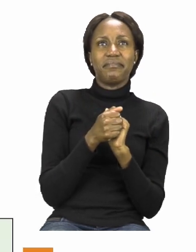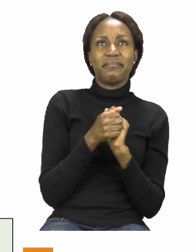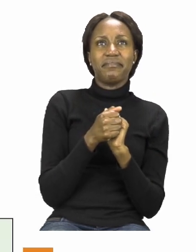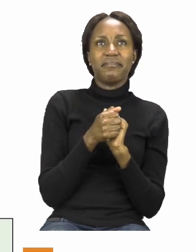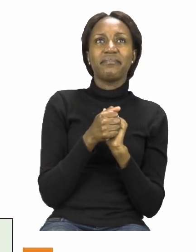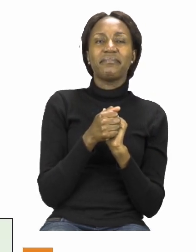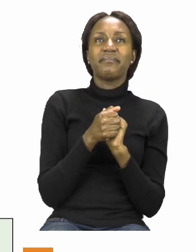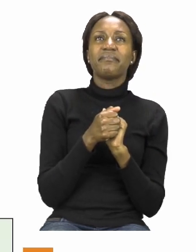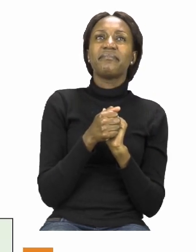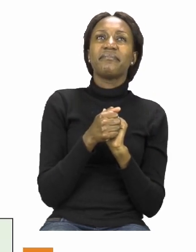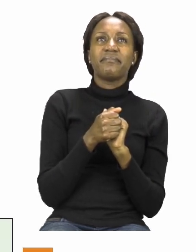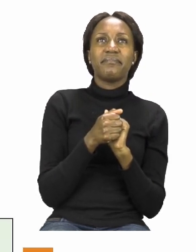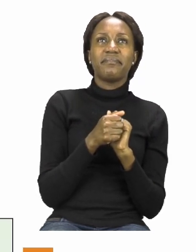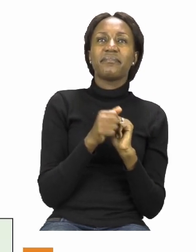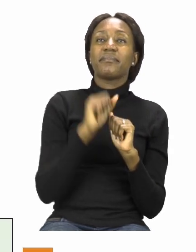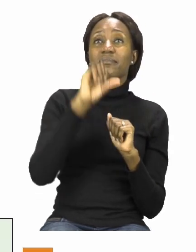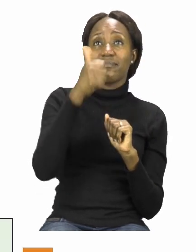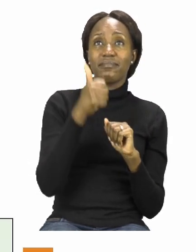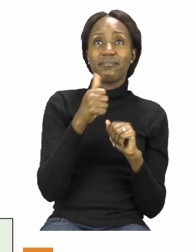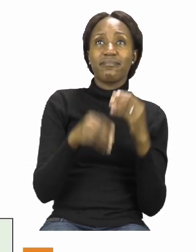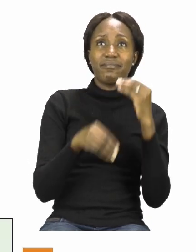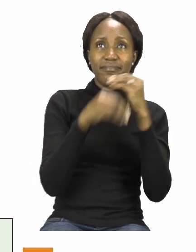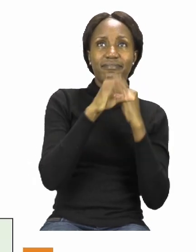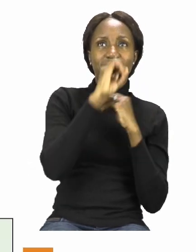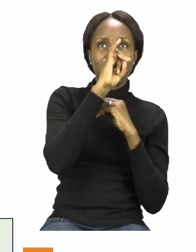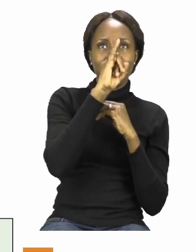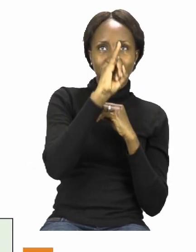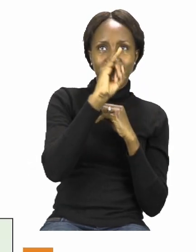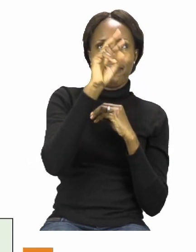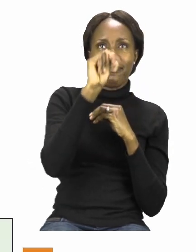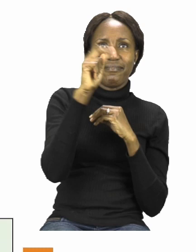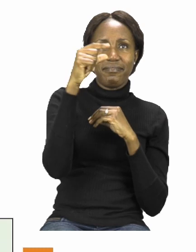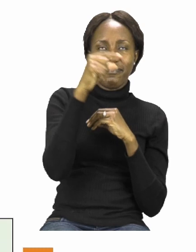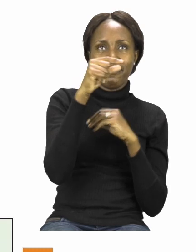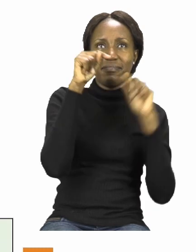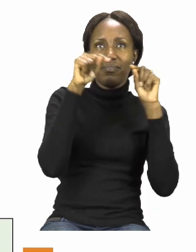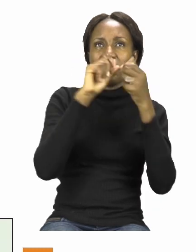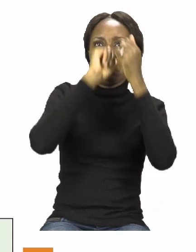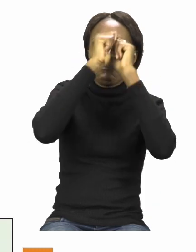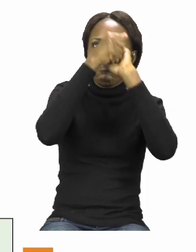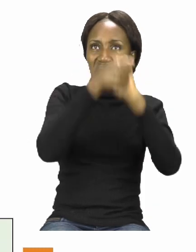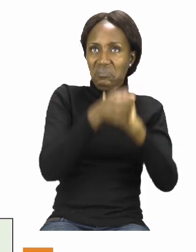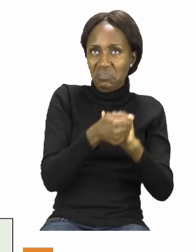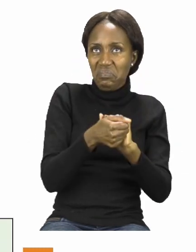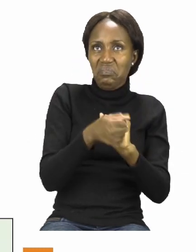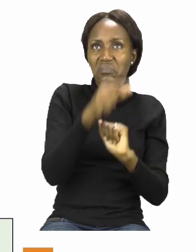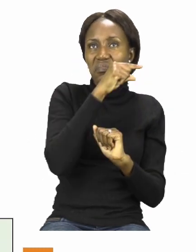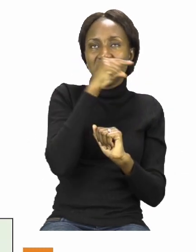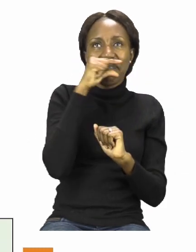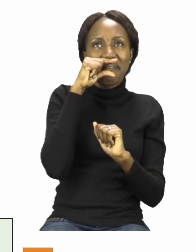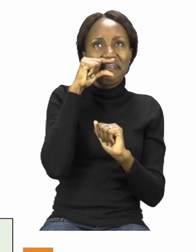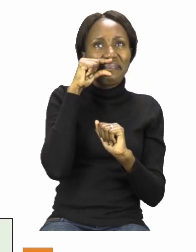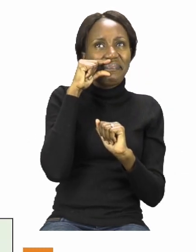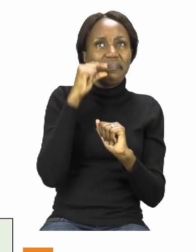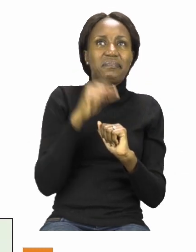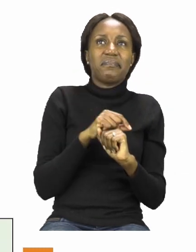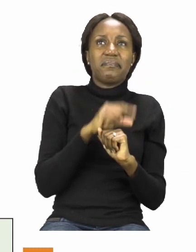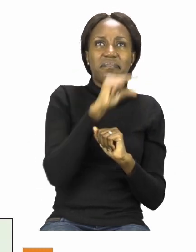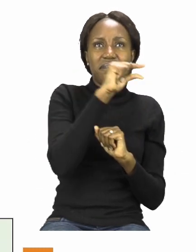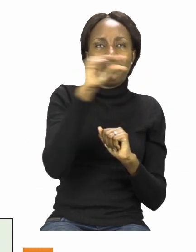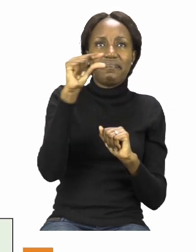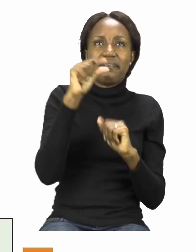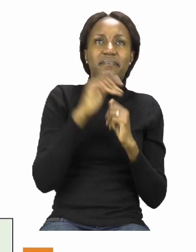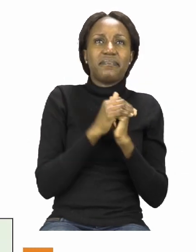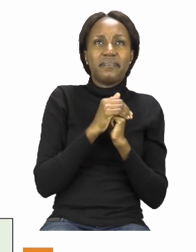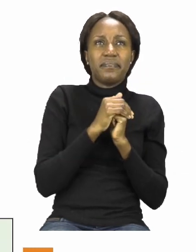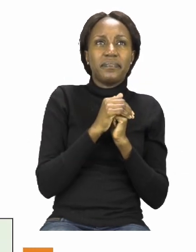adding ing, we are going to change it by changing the word completely. These